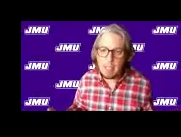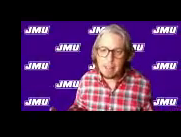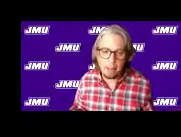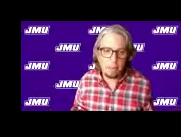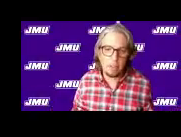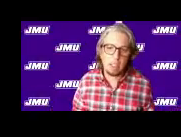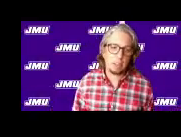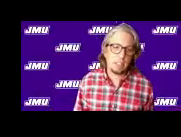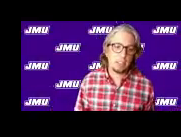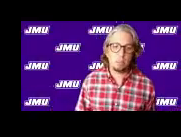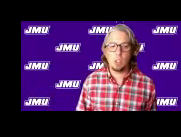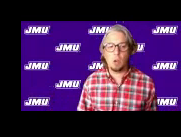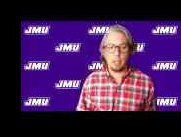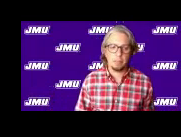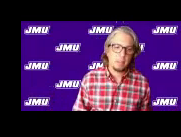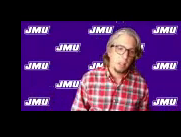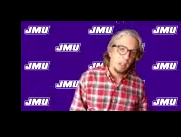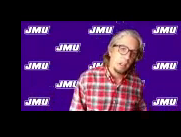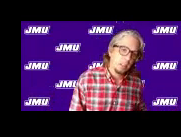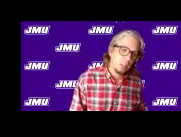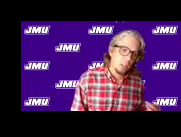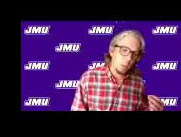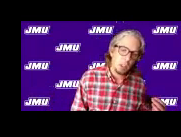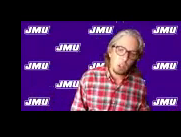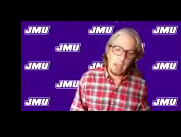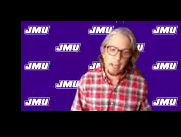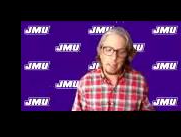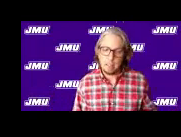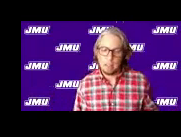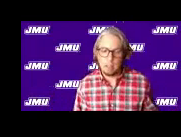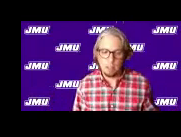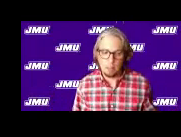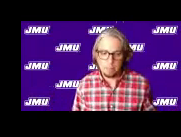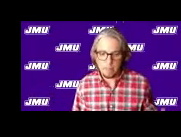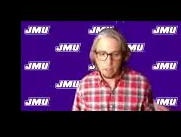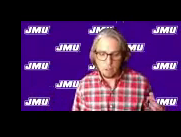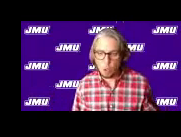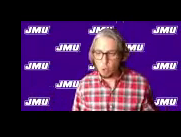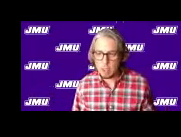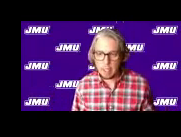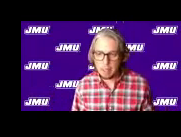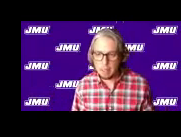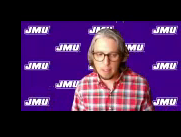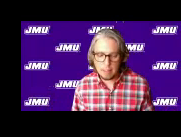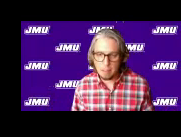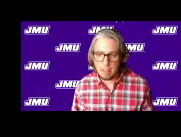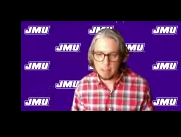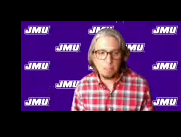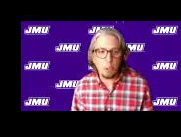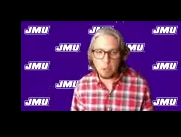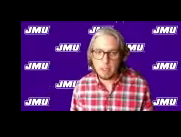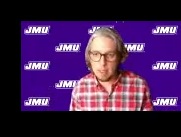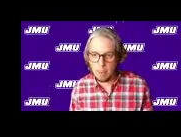But we all need that feeling of a sense of belonging. And so we look at goal setting and attainment